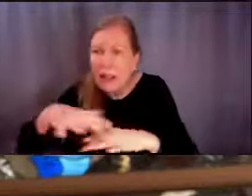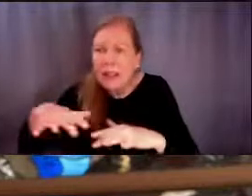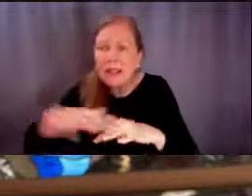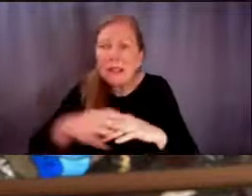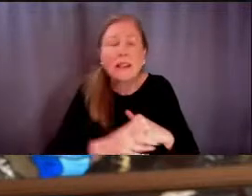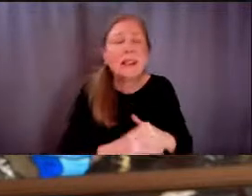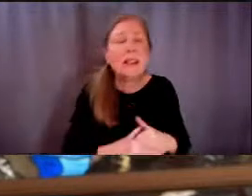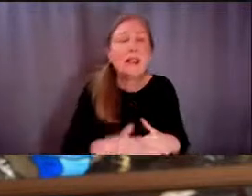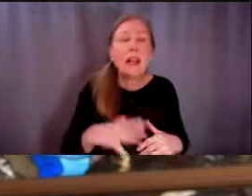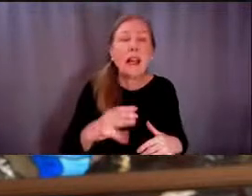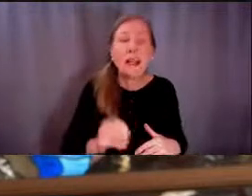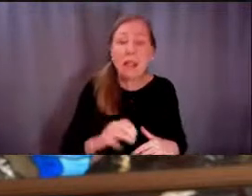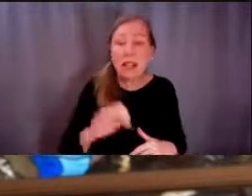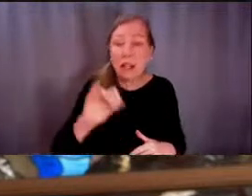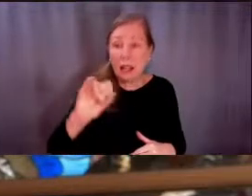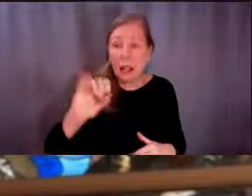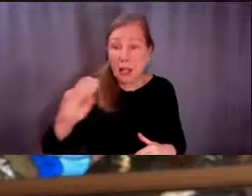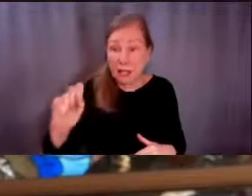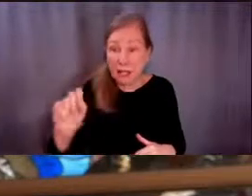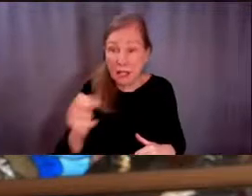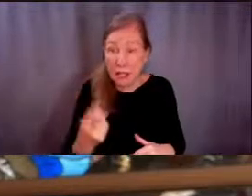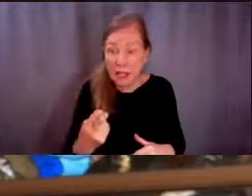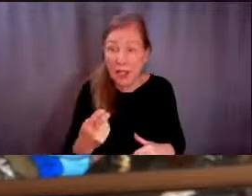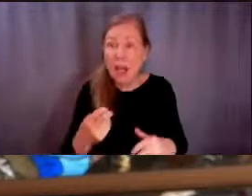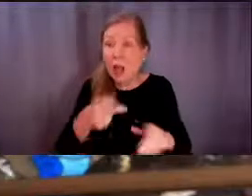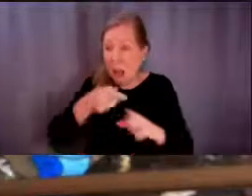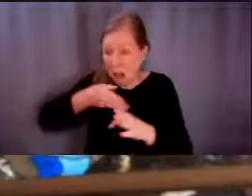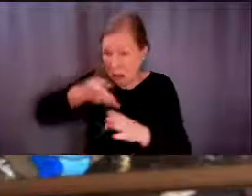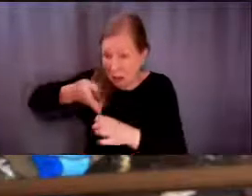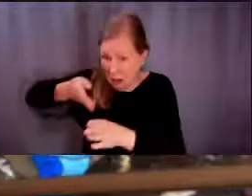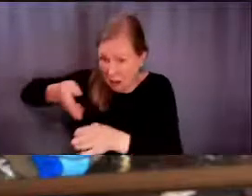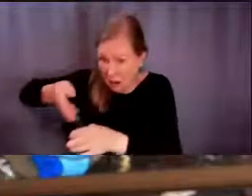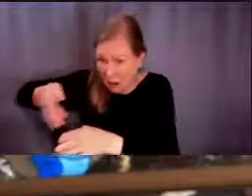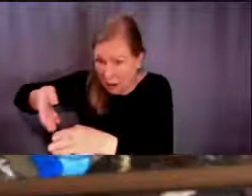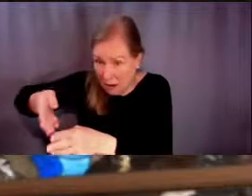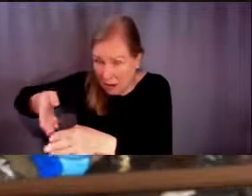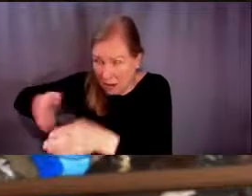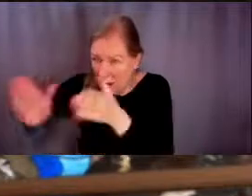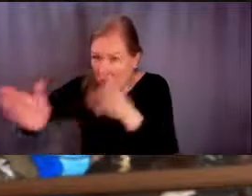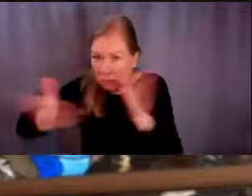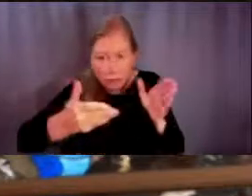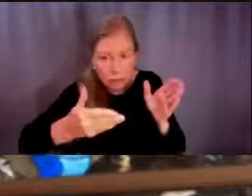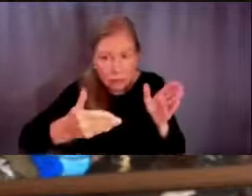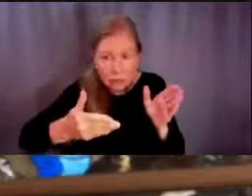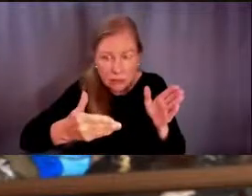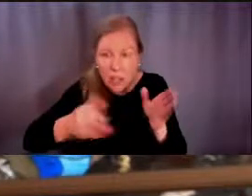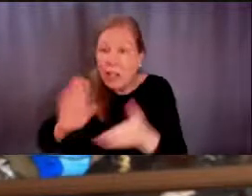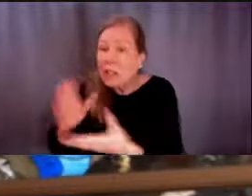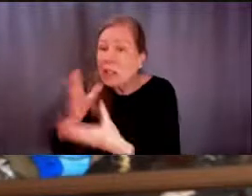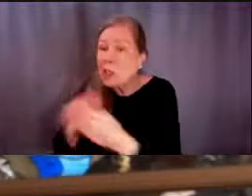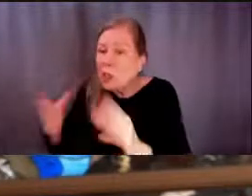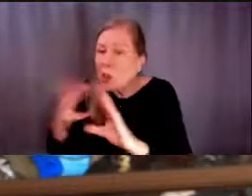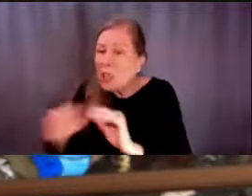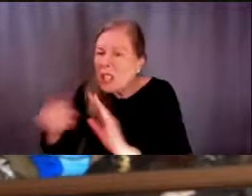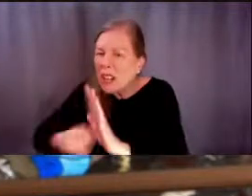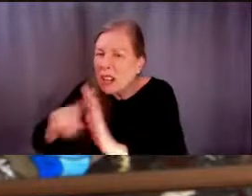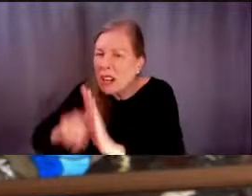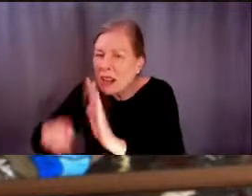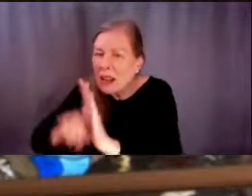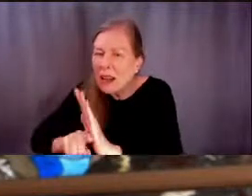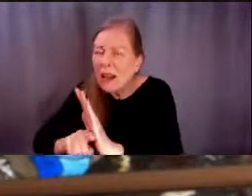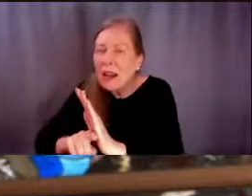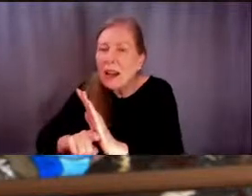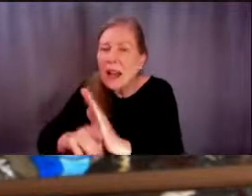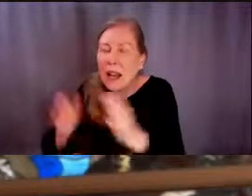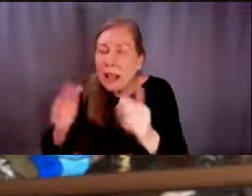sudden and sharp turn to the left. Gone are the words of affliction, and in their place are